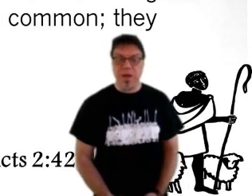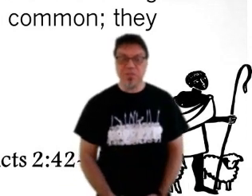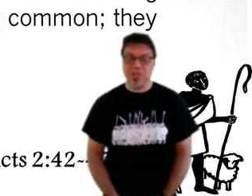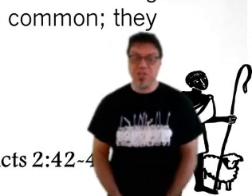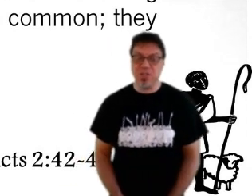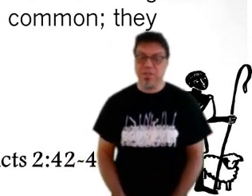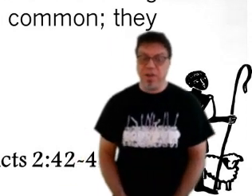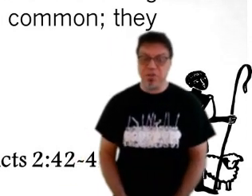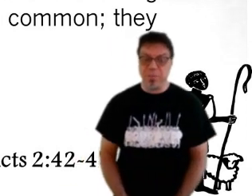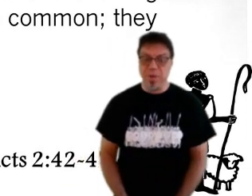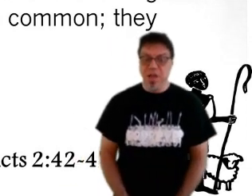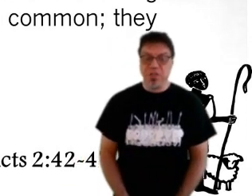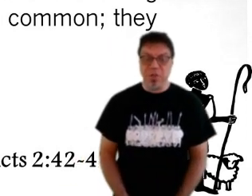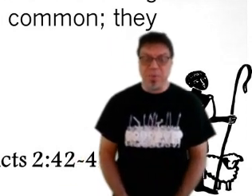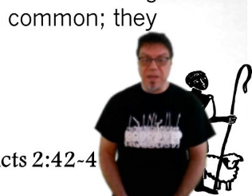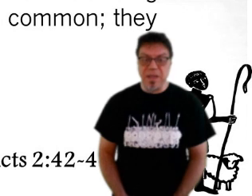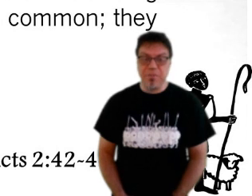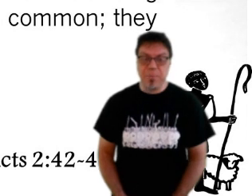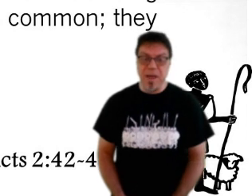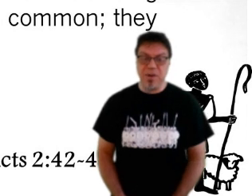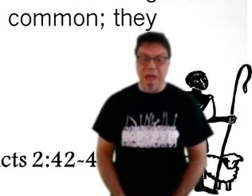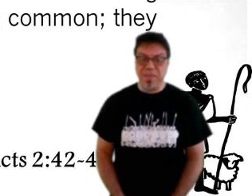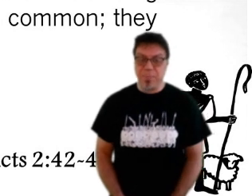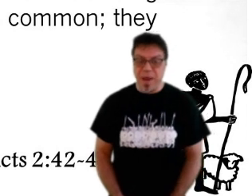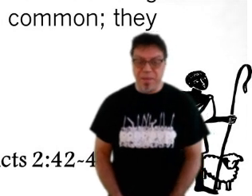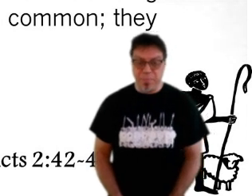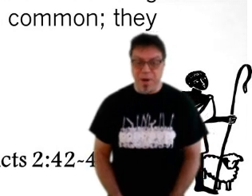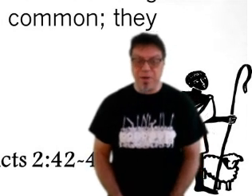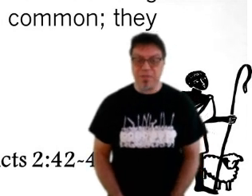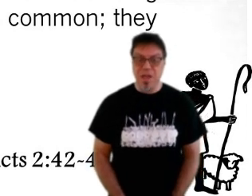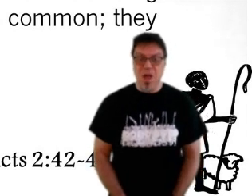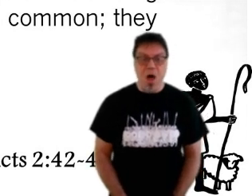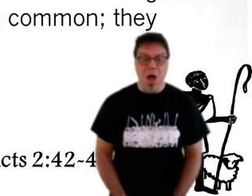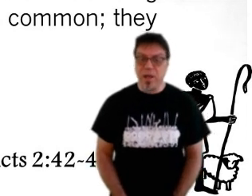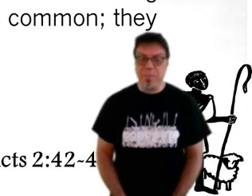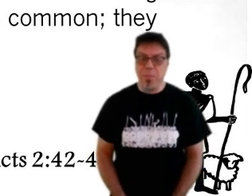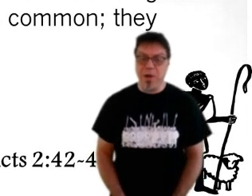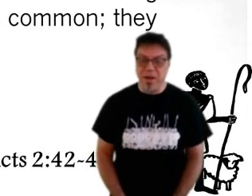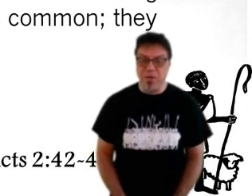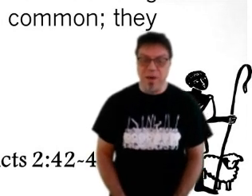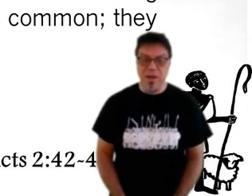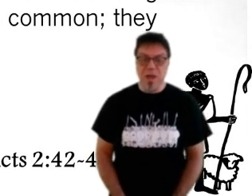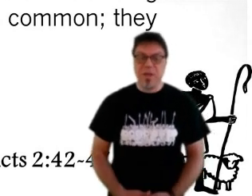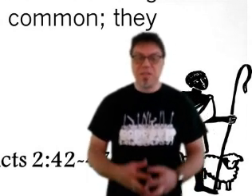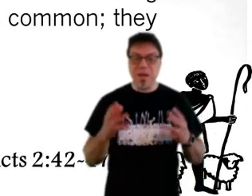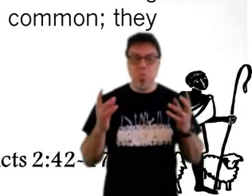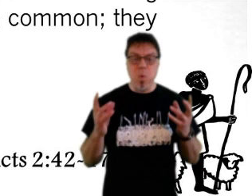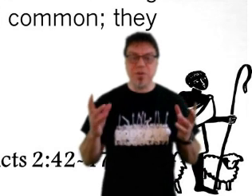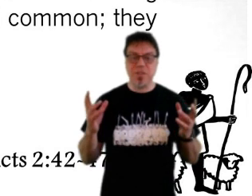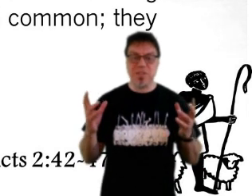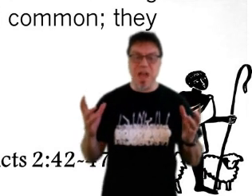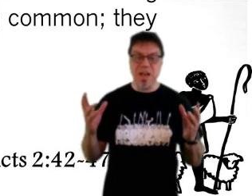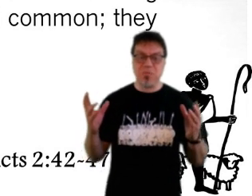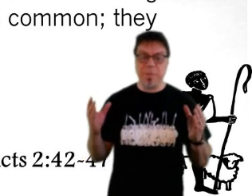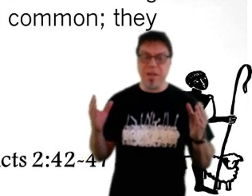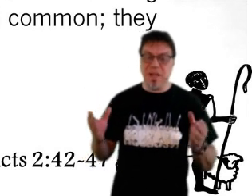the apostles' teaching and fellowship, to the breaking of bread and the prayers. Awe came upon everyone, because many wonders